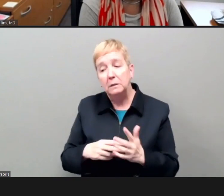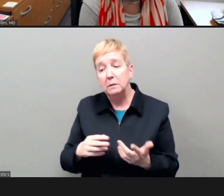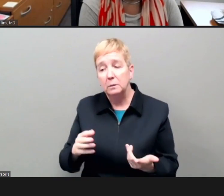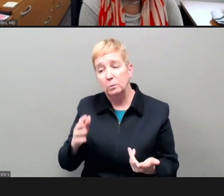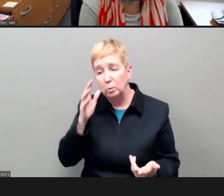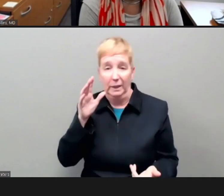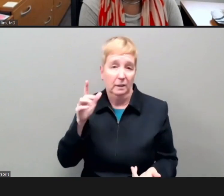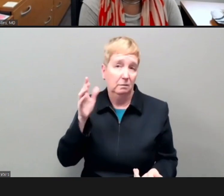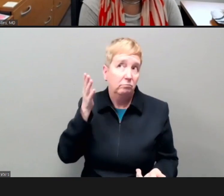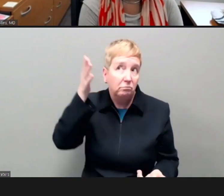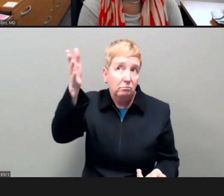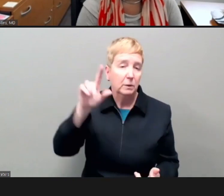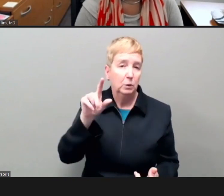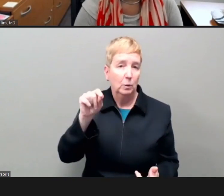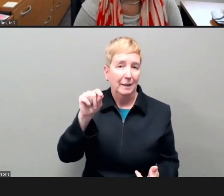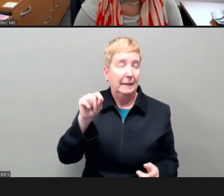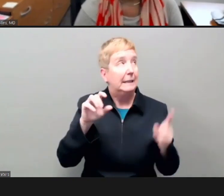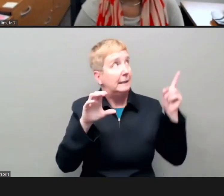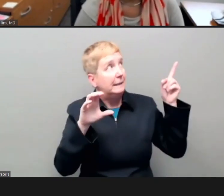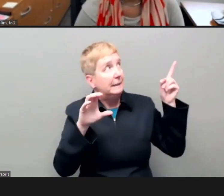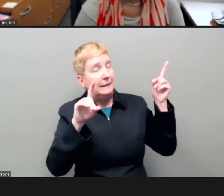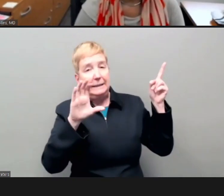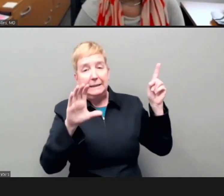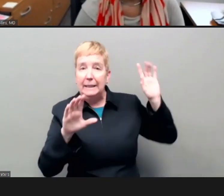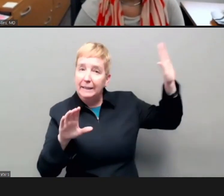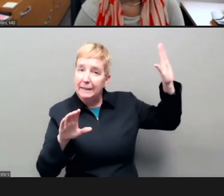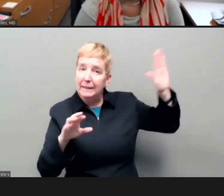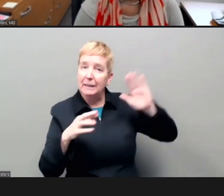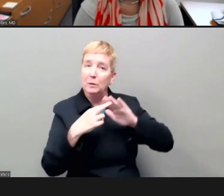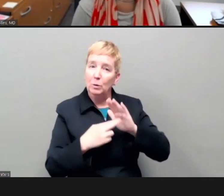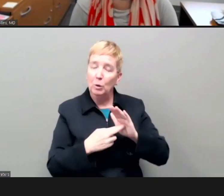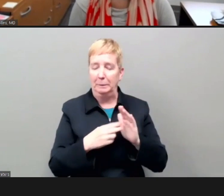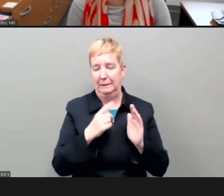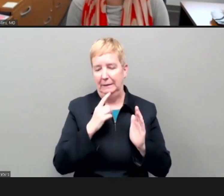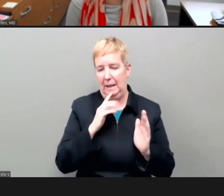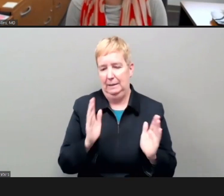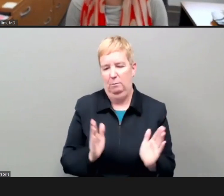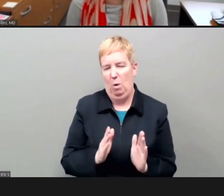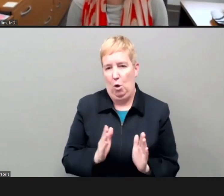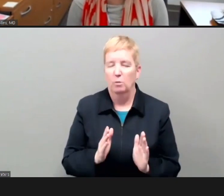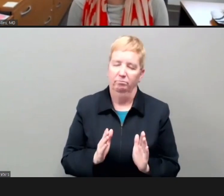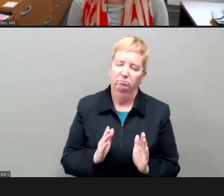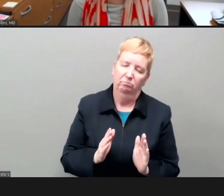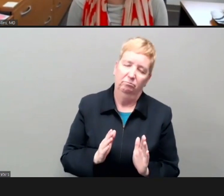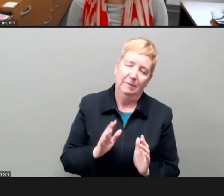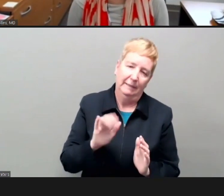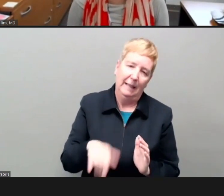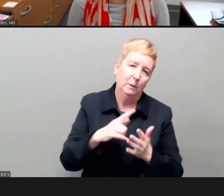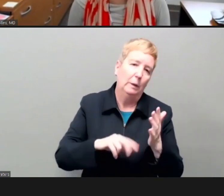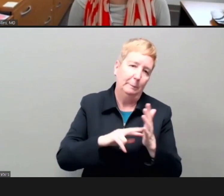read the CDC guidance in that infographic, and you see the word small, that's how that'll play out.